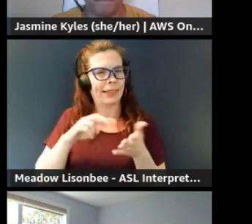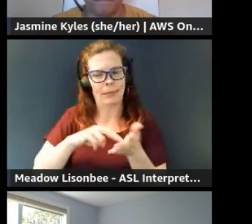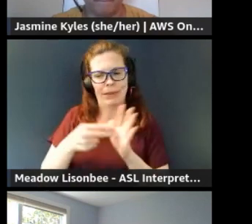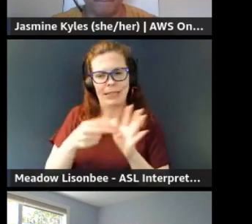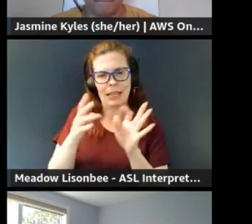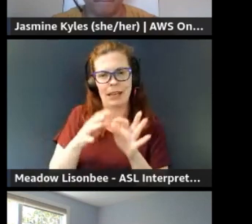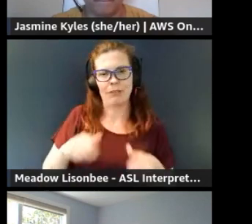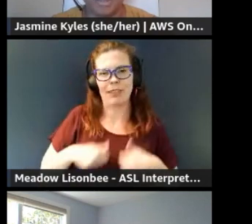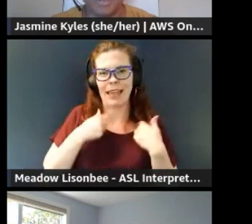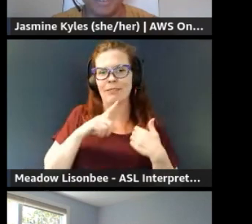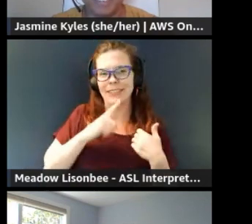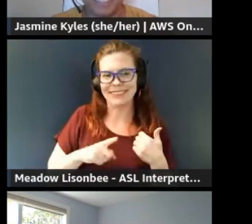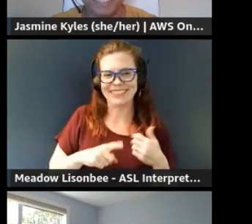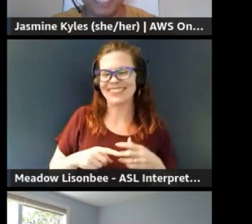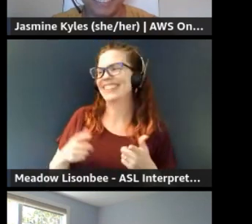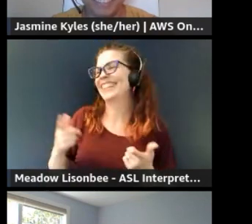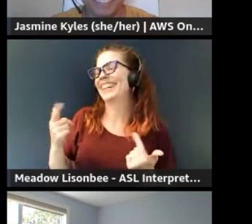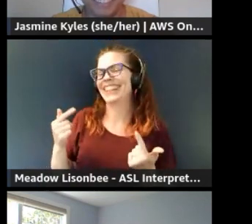is.